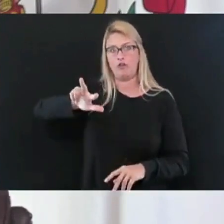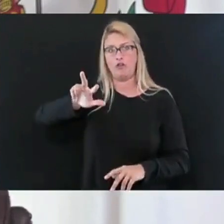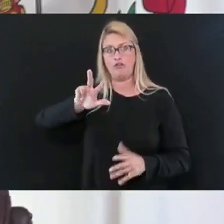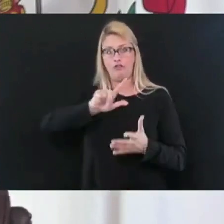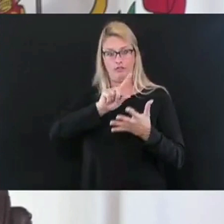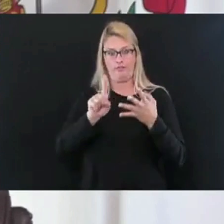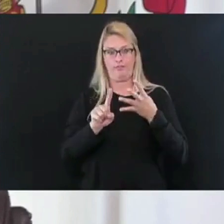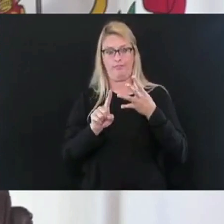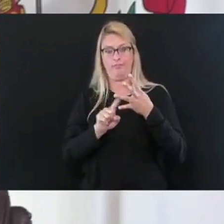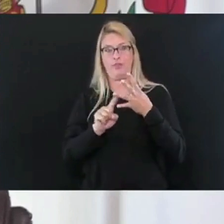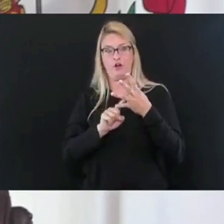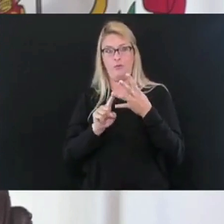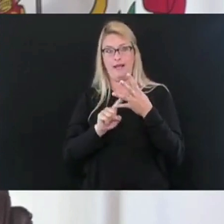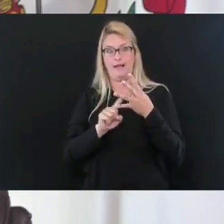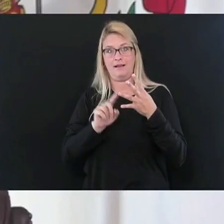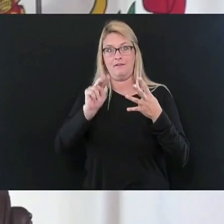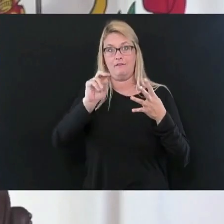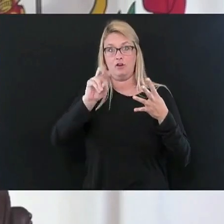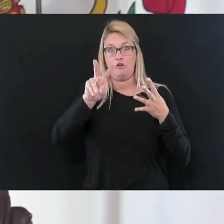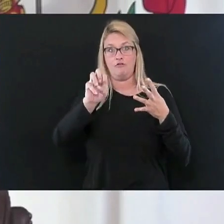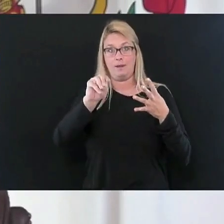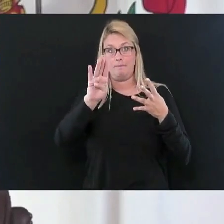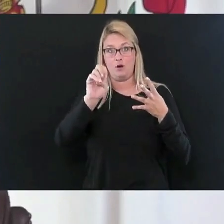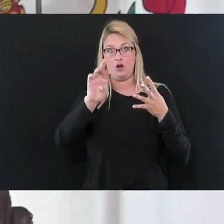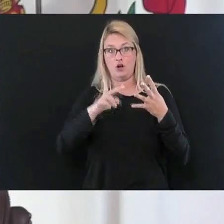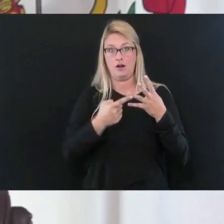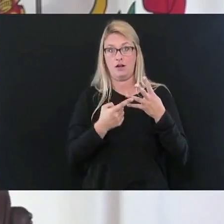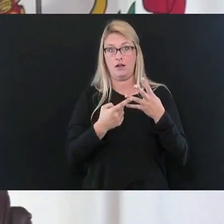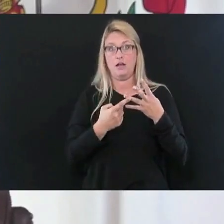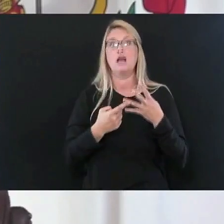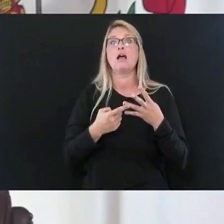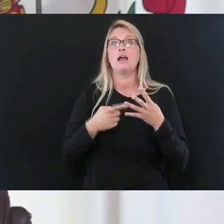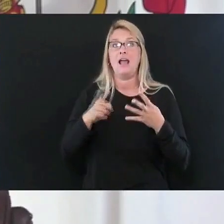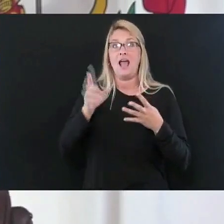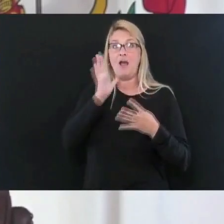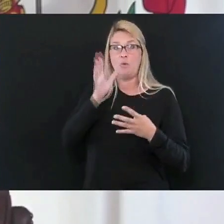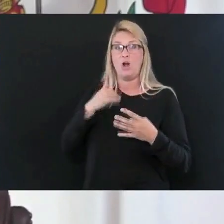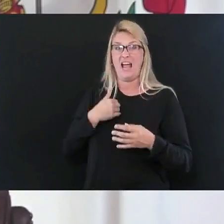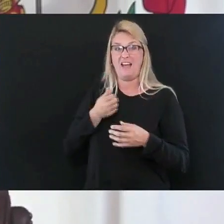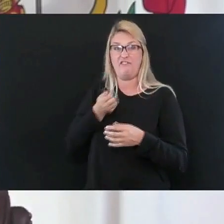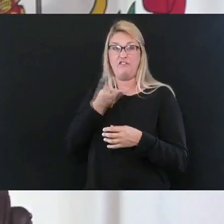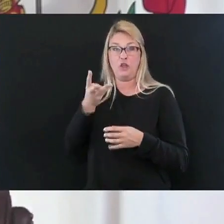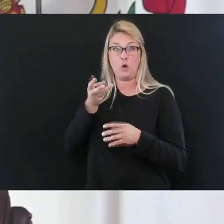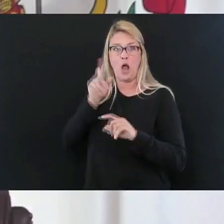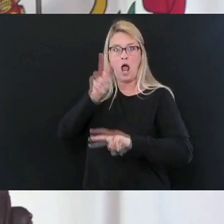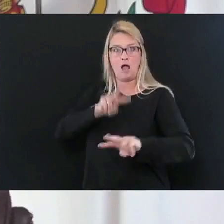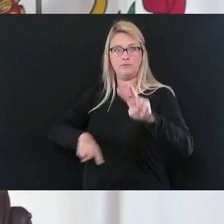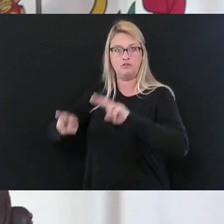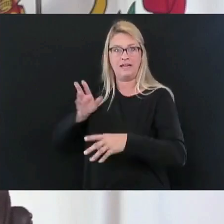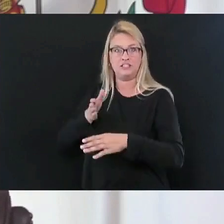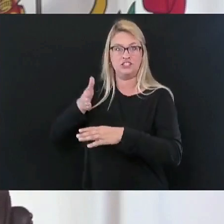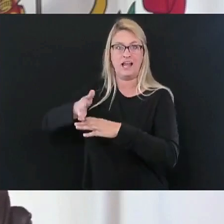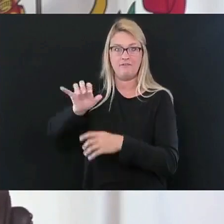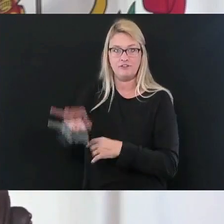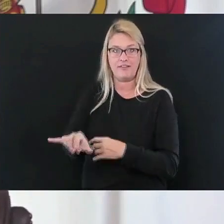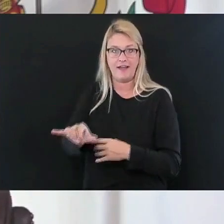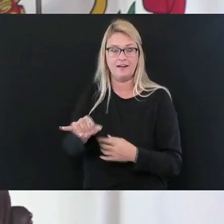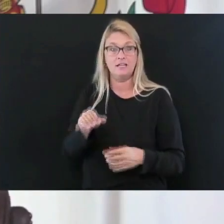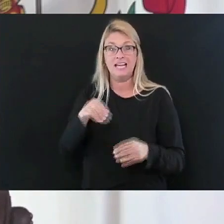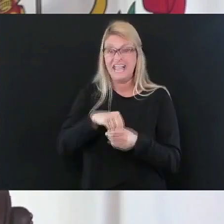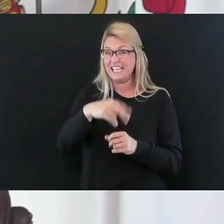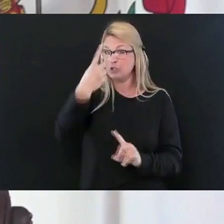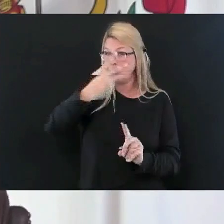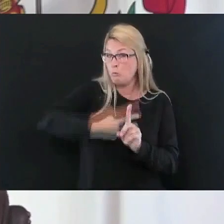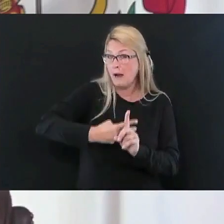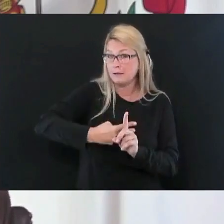could file for an emergency authorization shortly thereafter. So basically what that's saying is the 2-month